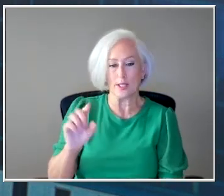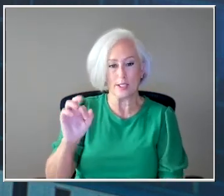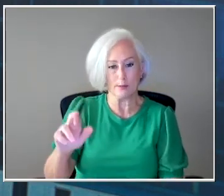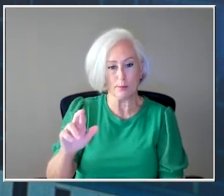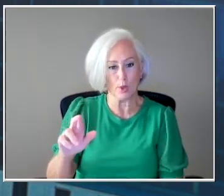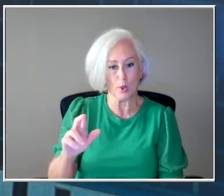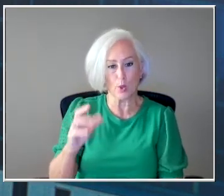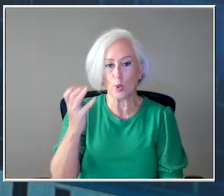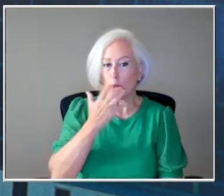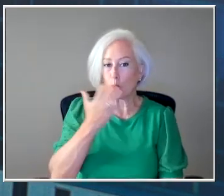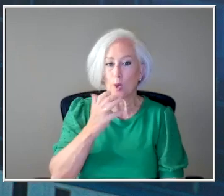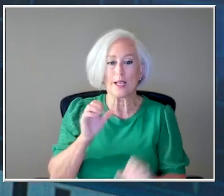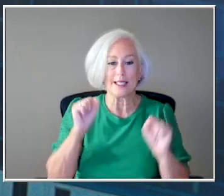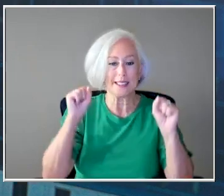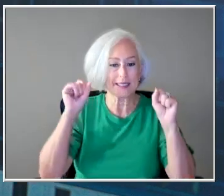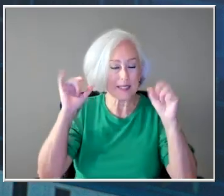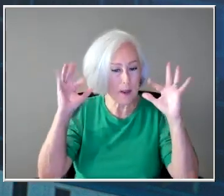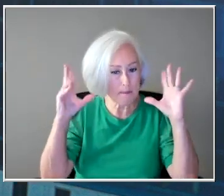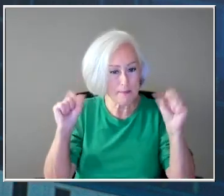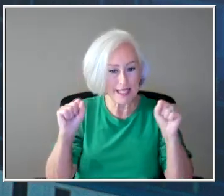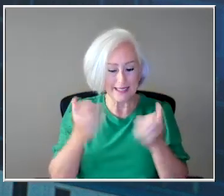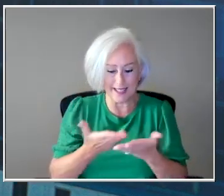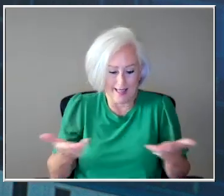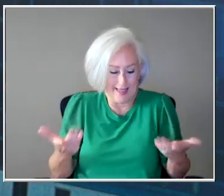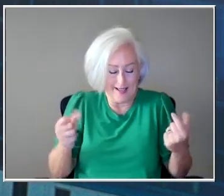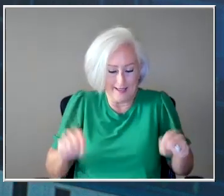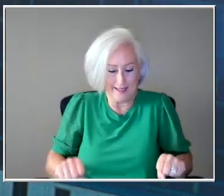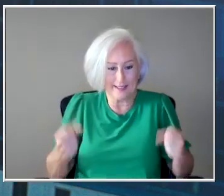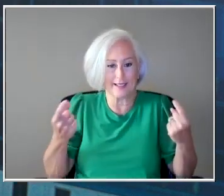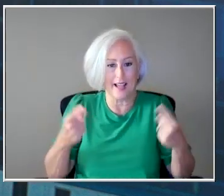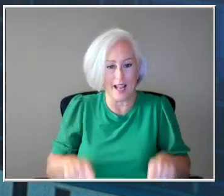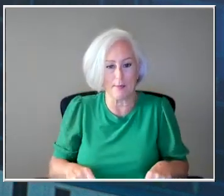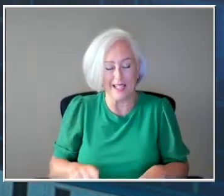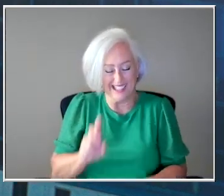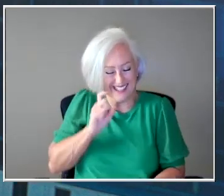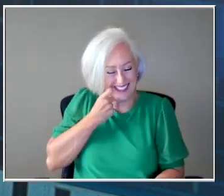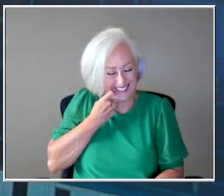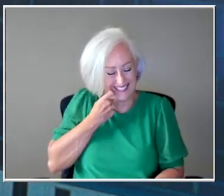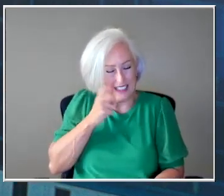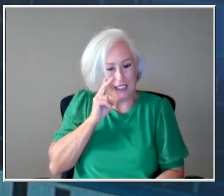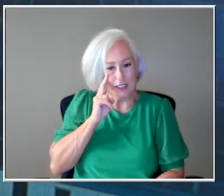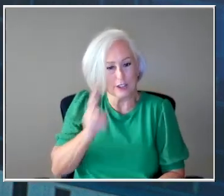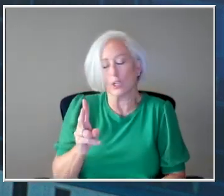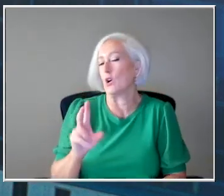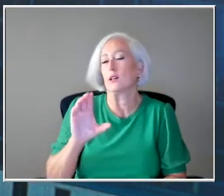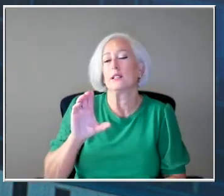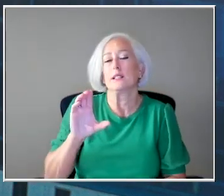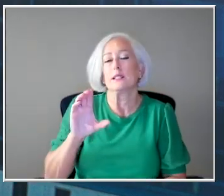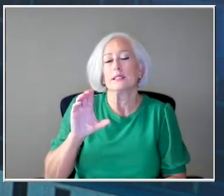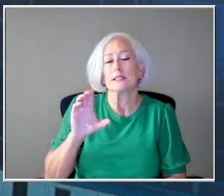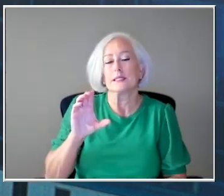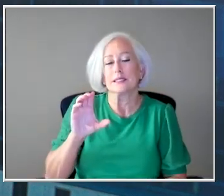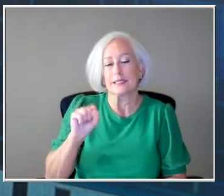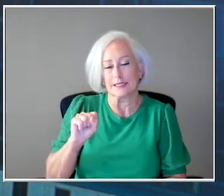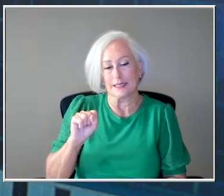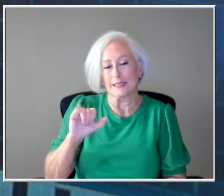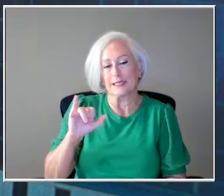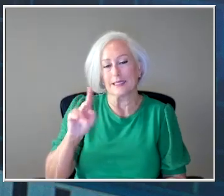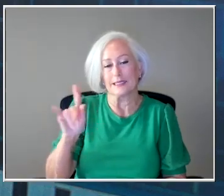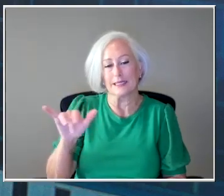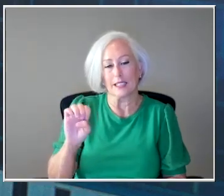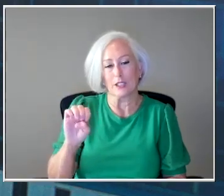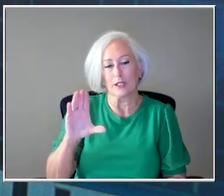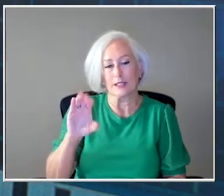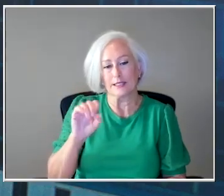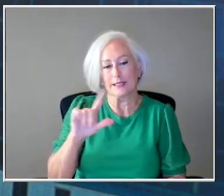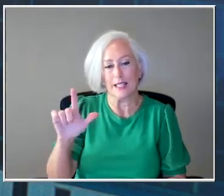do magnificent things, as you saw with sickle cell anemia now. So the future is endless when it comes to genetic diseases of this